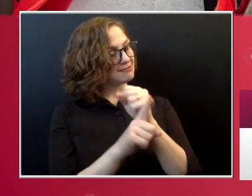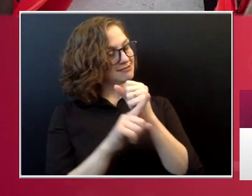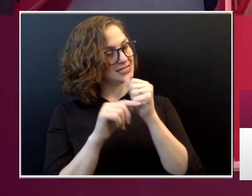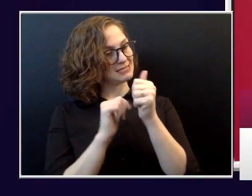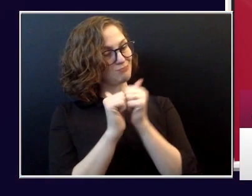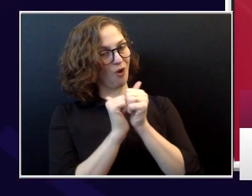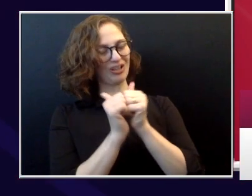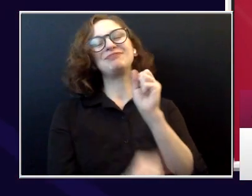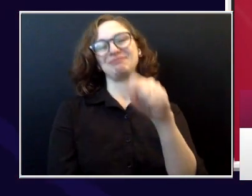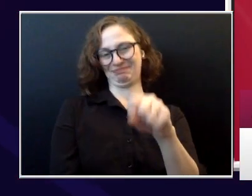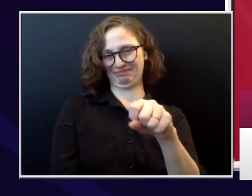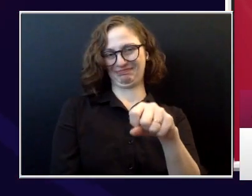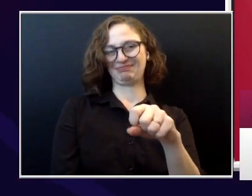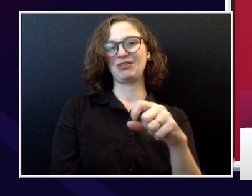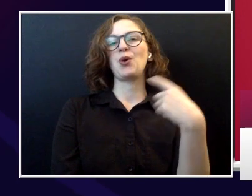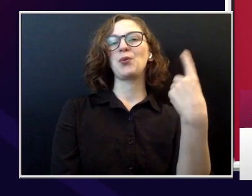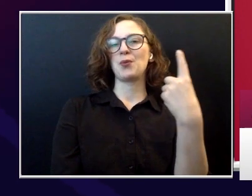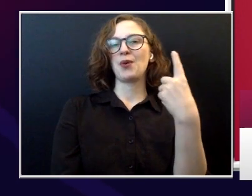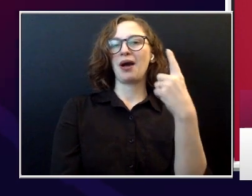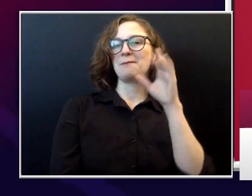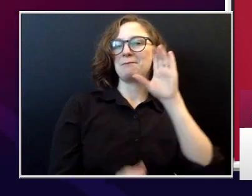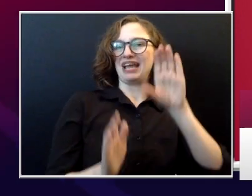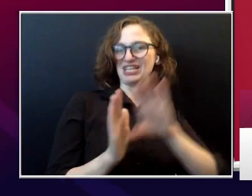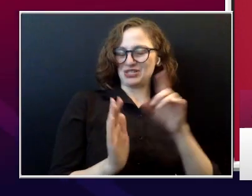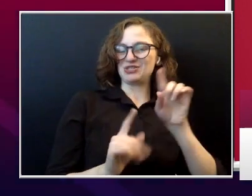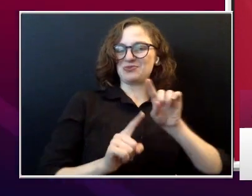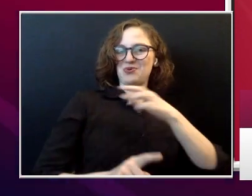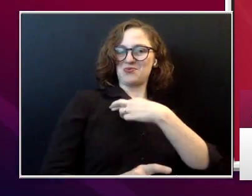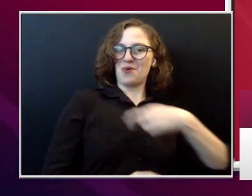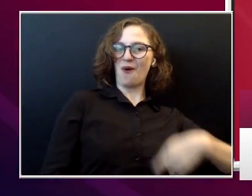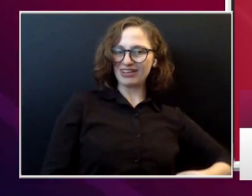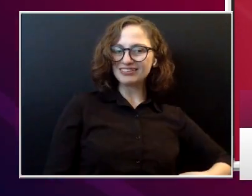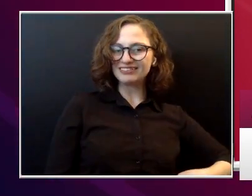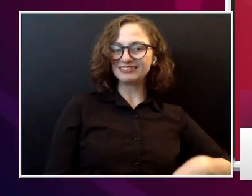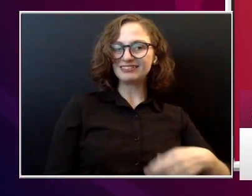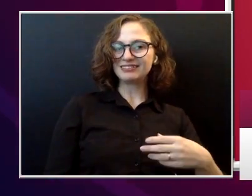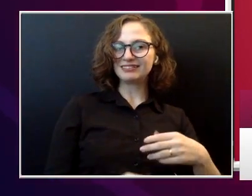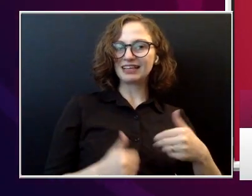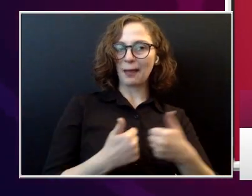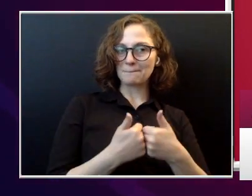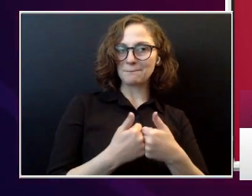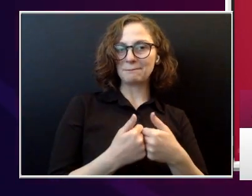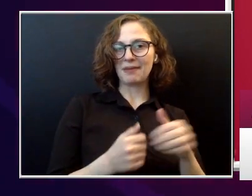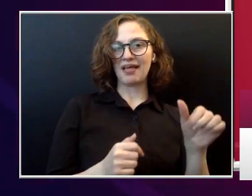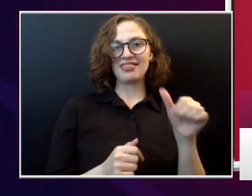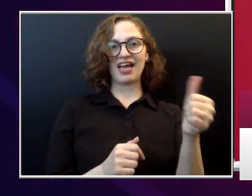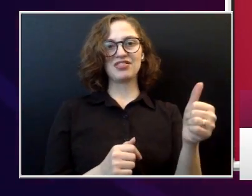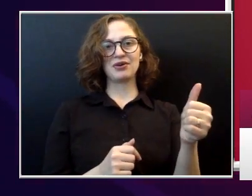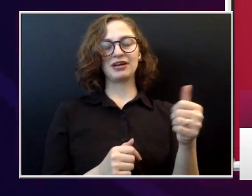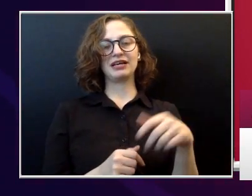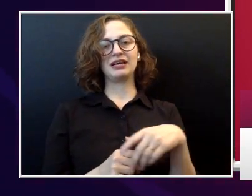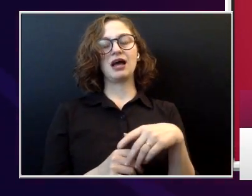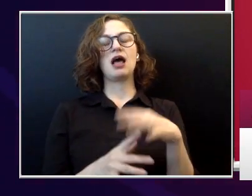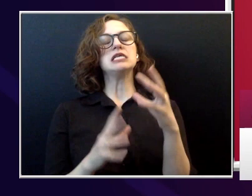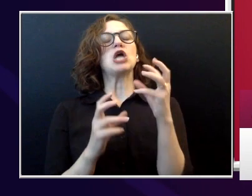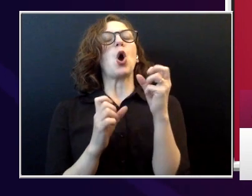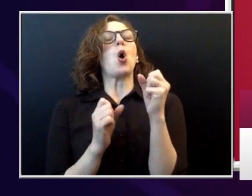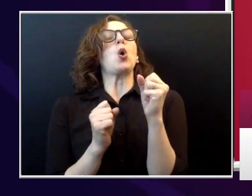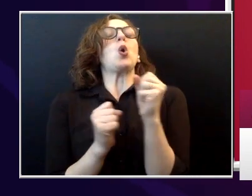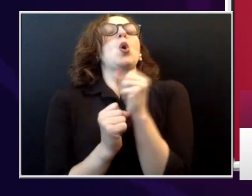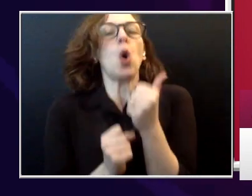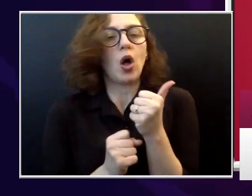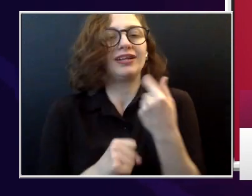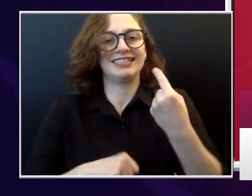for Royals game, but the other one you will see, this was the Chiefs coldest day. But yes. Wait, that was